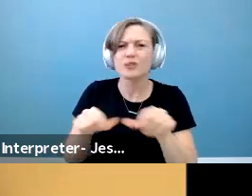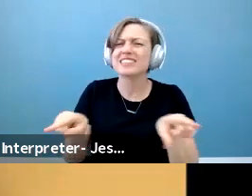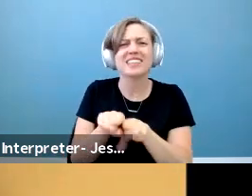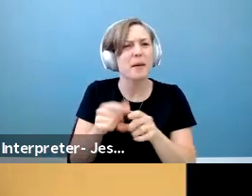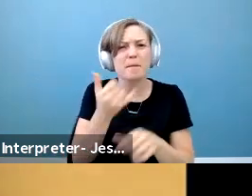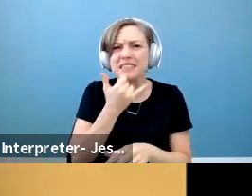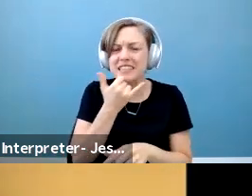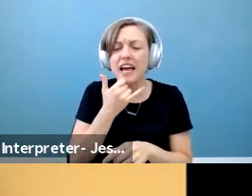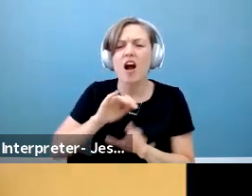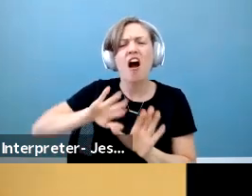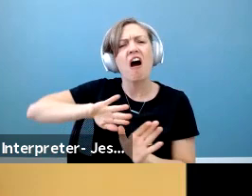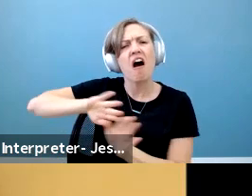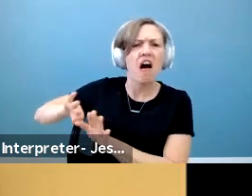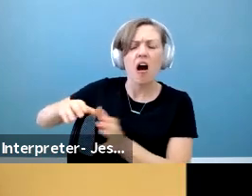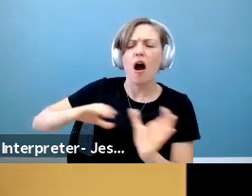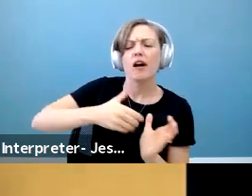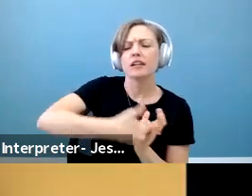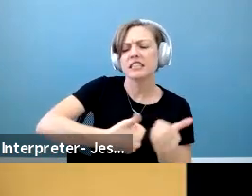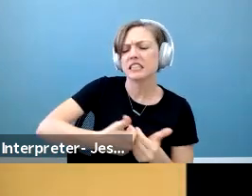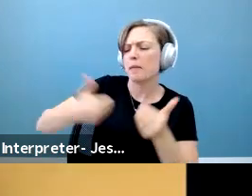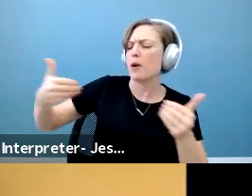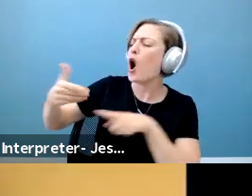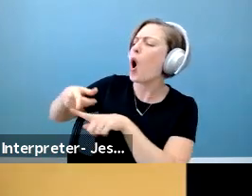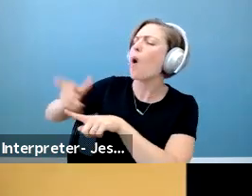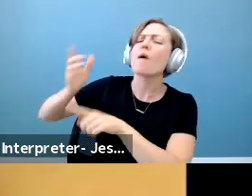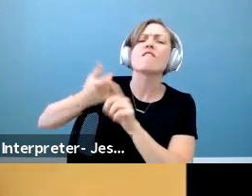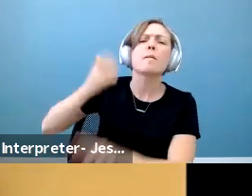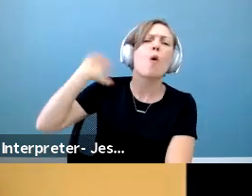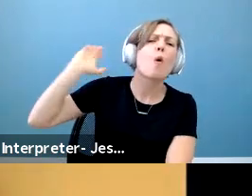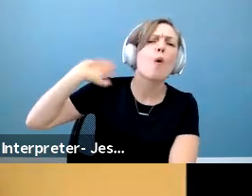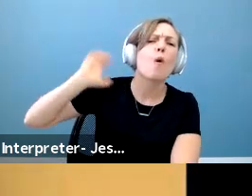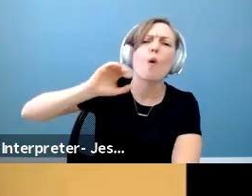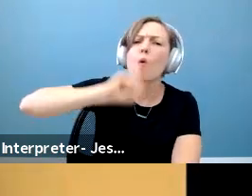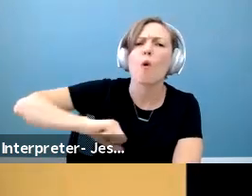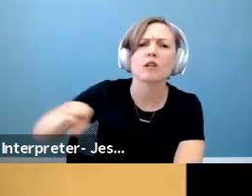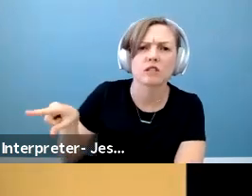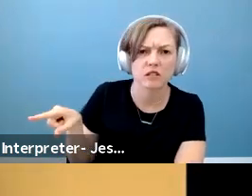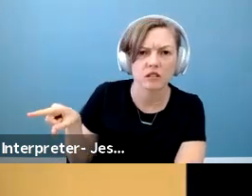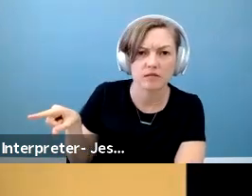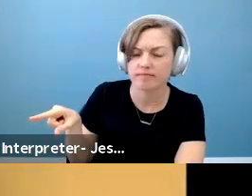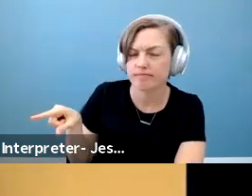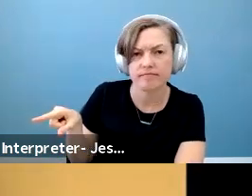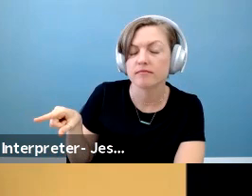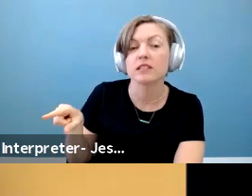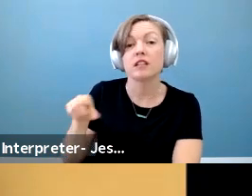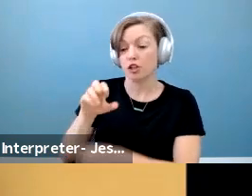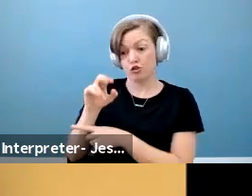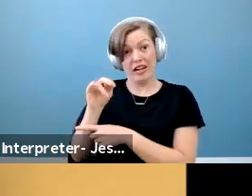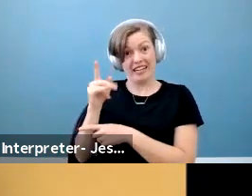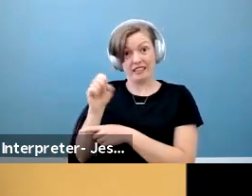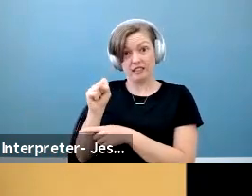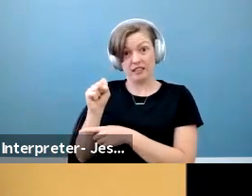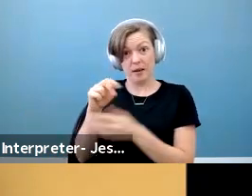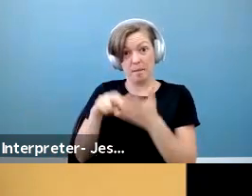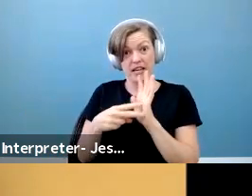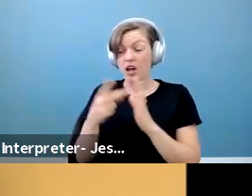of compartmentalizing eugenics as a thing of the past. Eugenics, the idea that some human lives are more